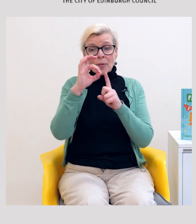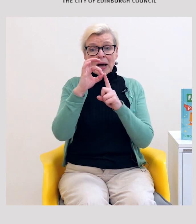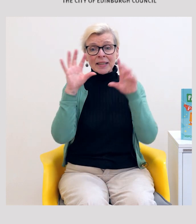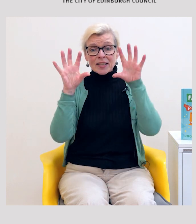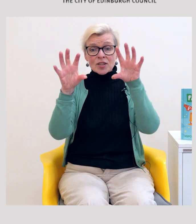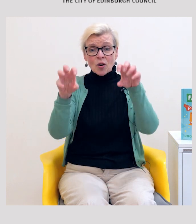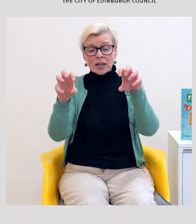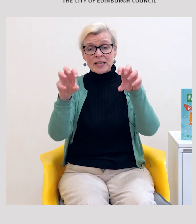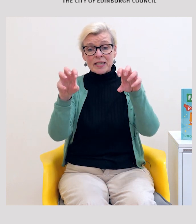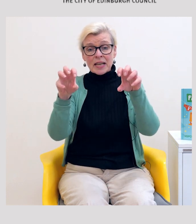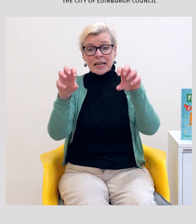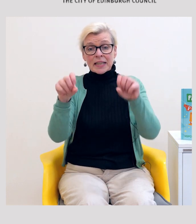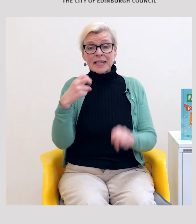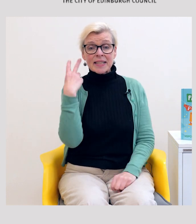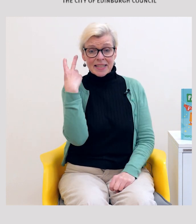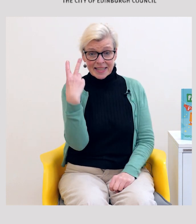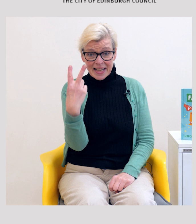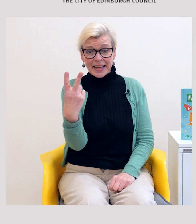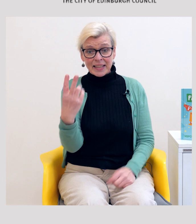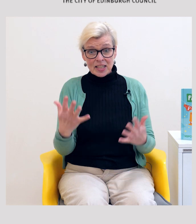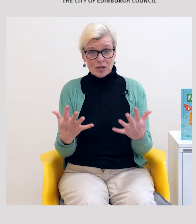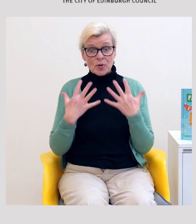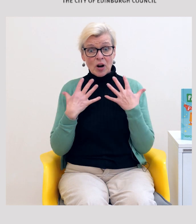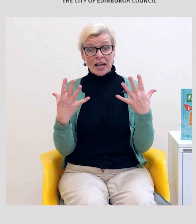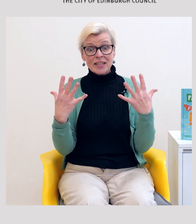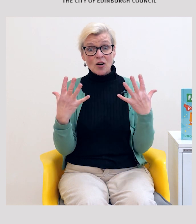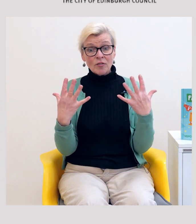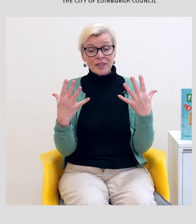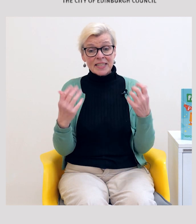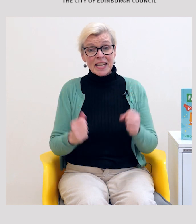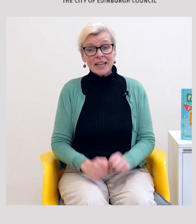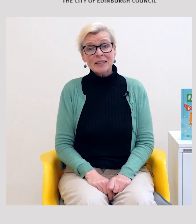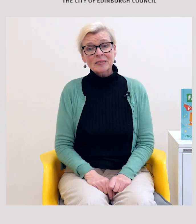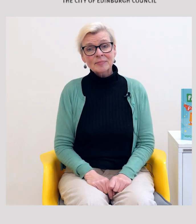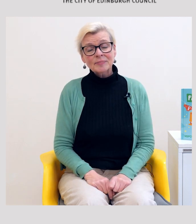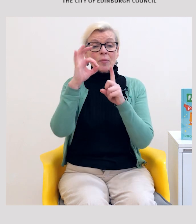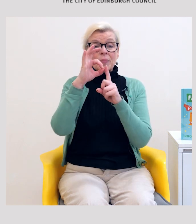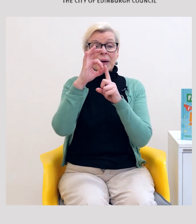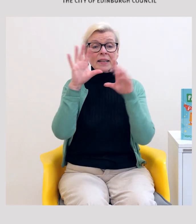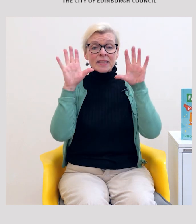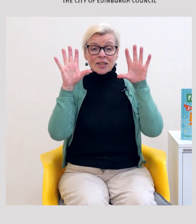gosh, Pantosaurus gets his second surprise of the day.